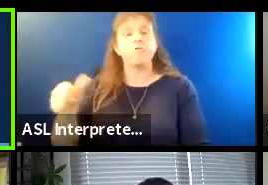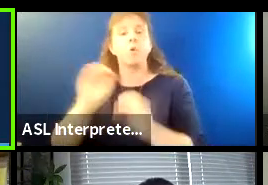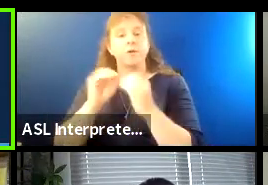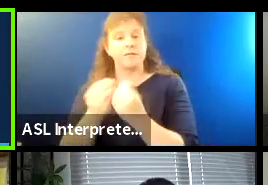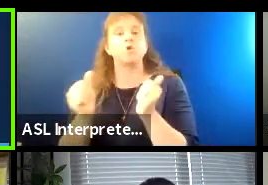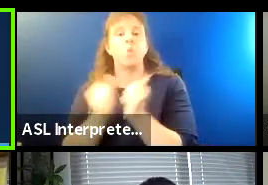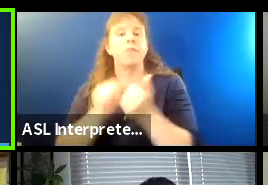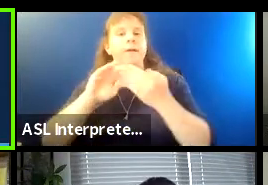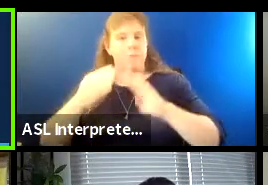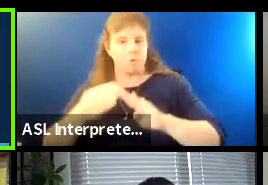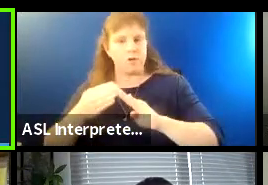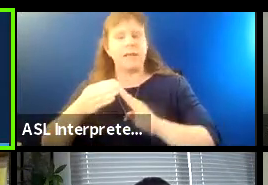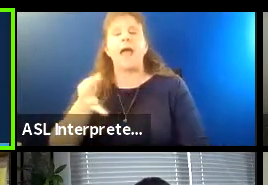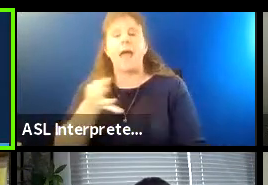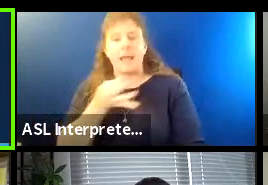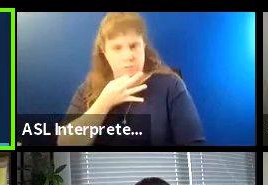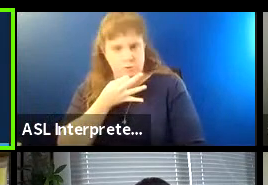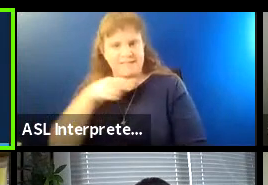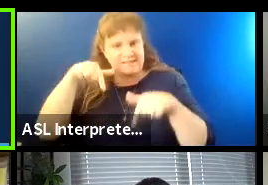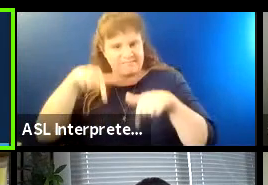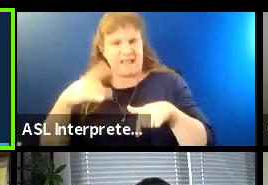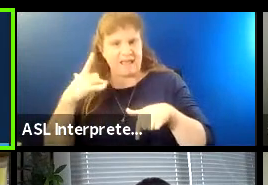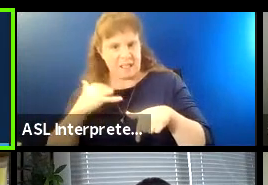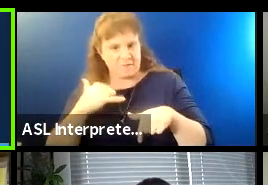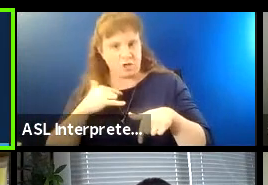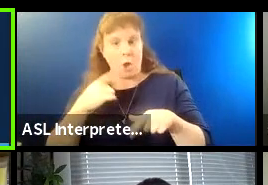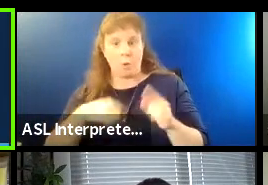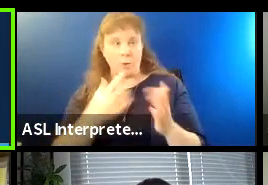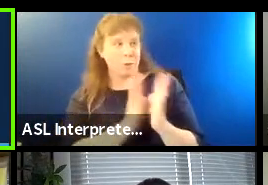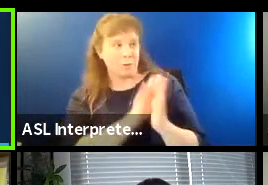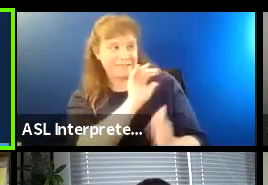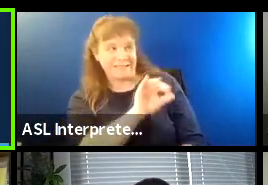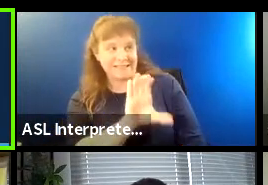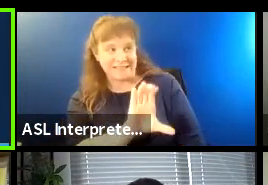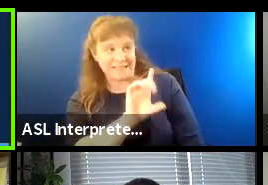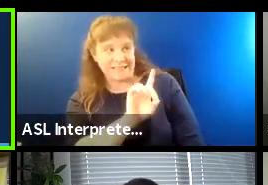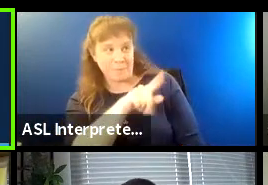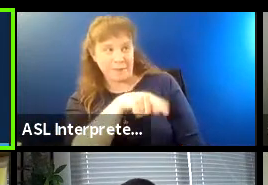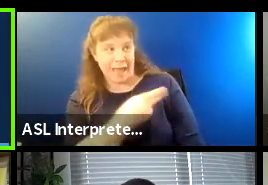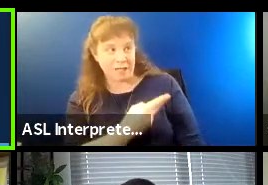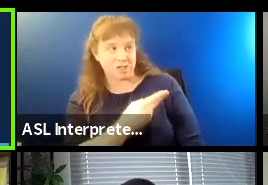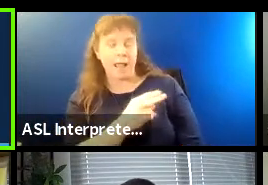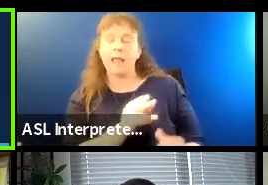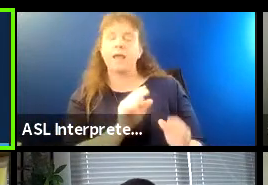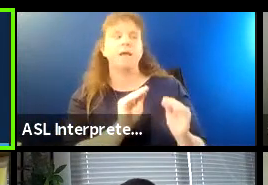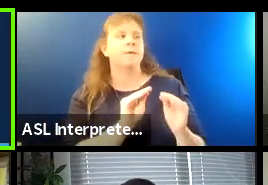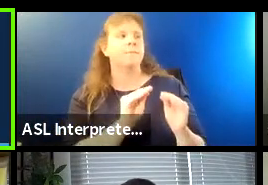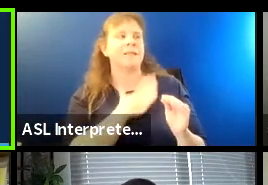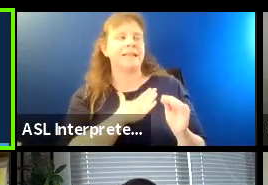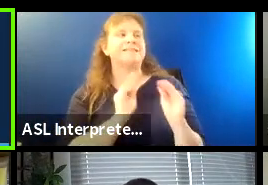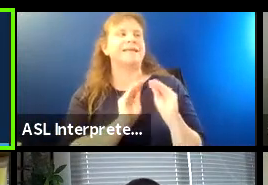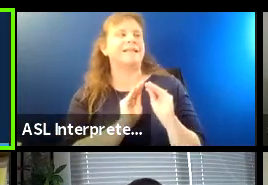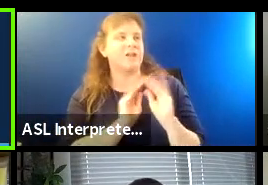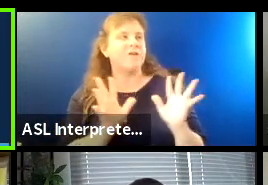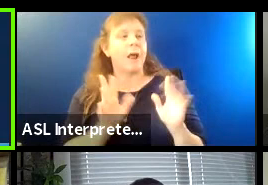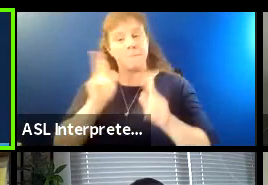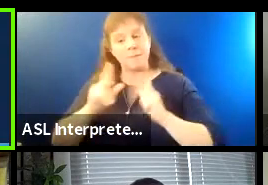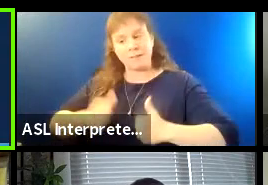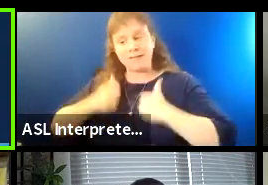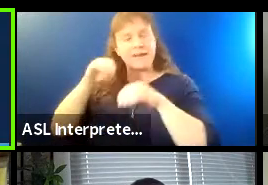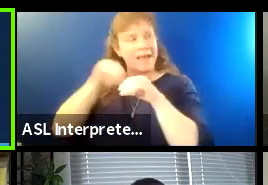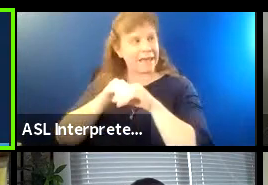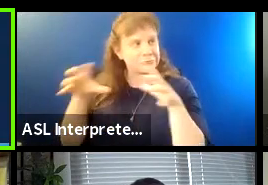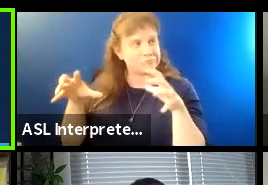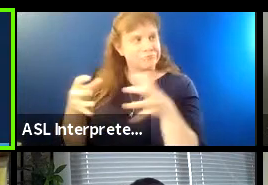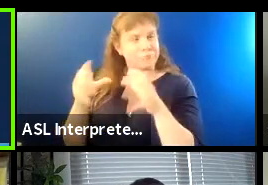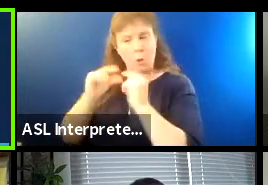equity expertise in California, we requested that CDPH immediately make clear that people in congregate living environments are prioritized for